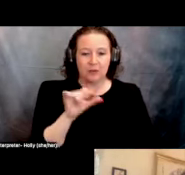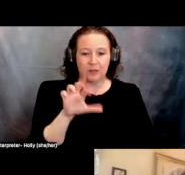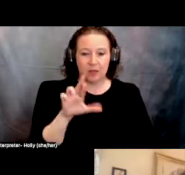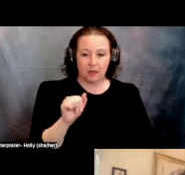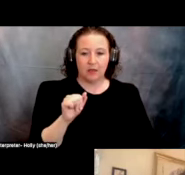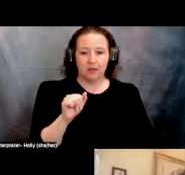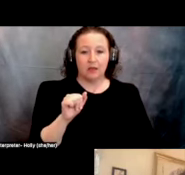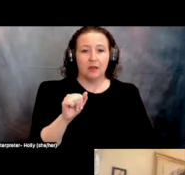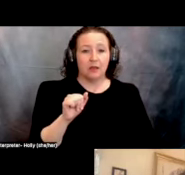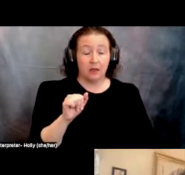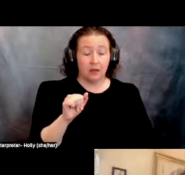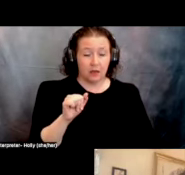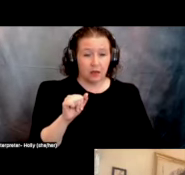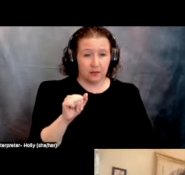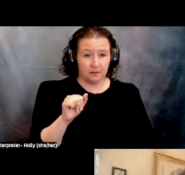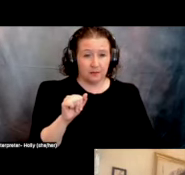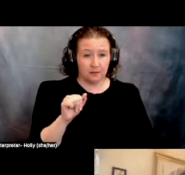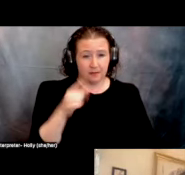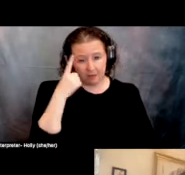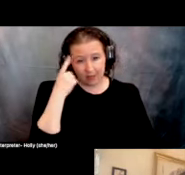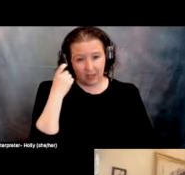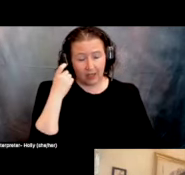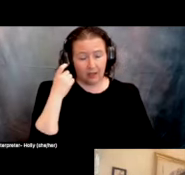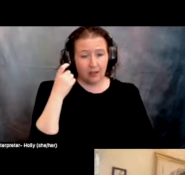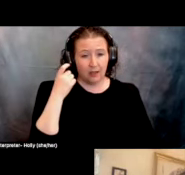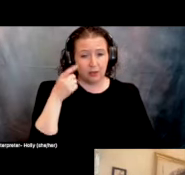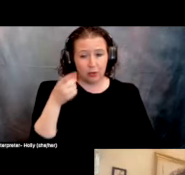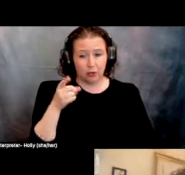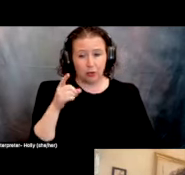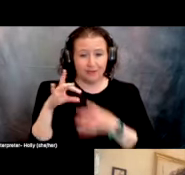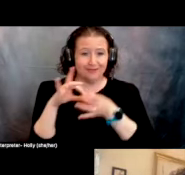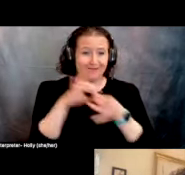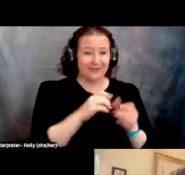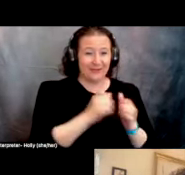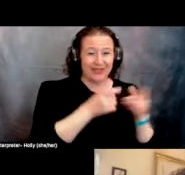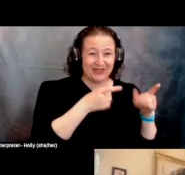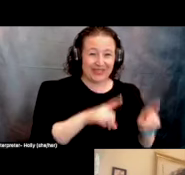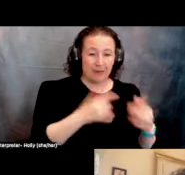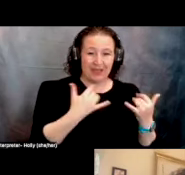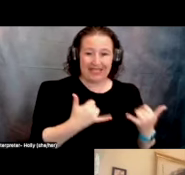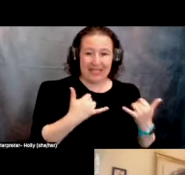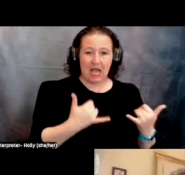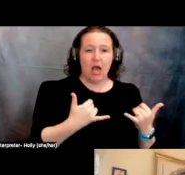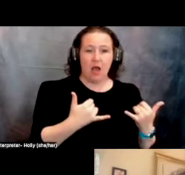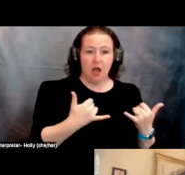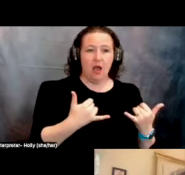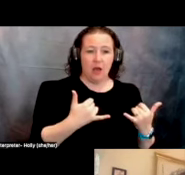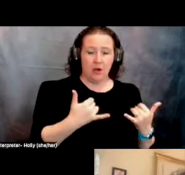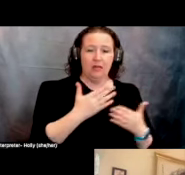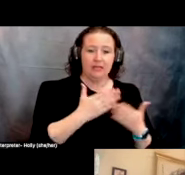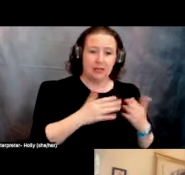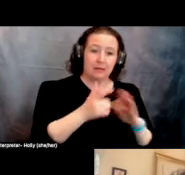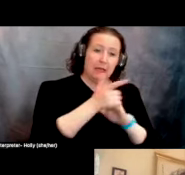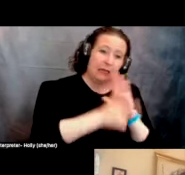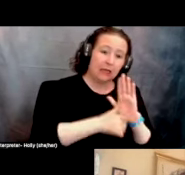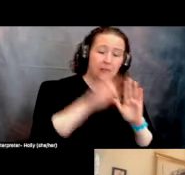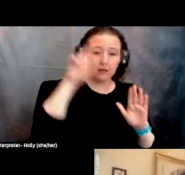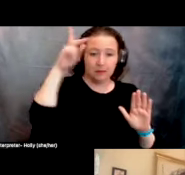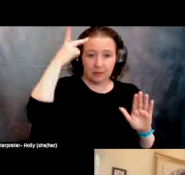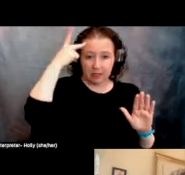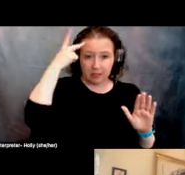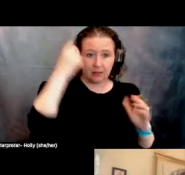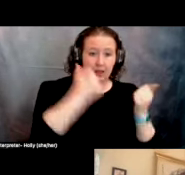Actually, on that note, since you're connecting it to kind of what's going on nowadays and some of the legal and political